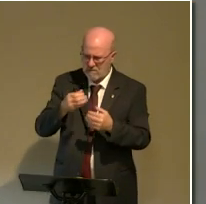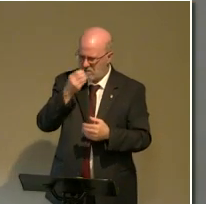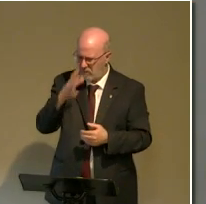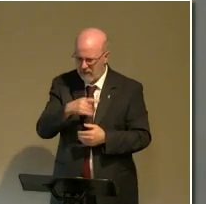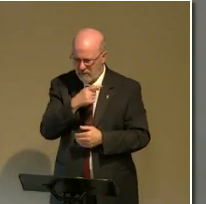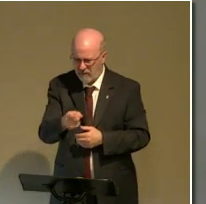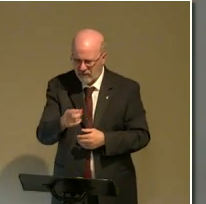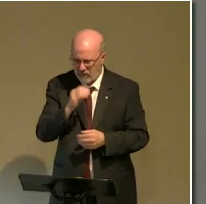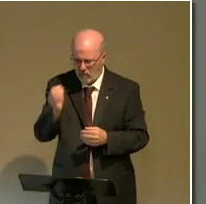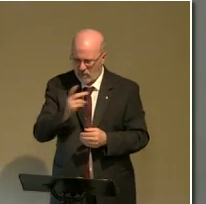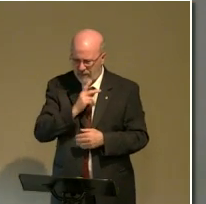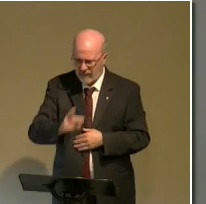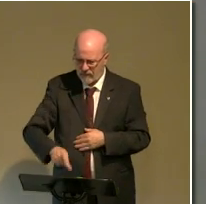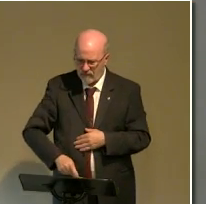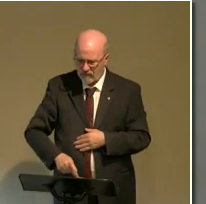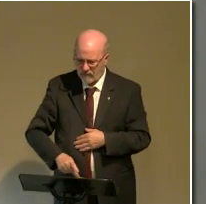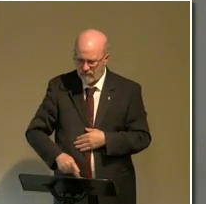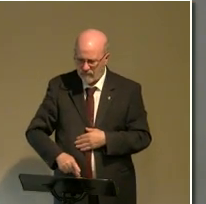thee.